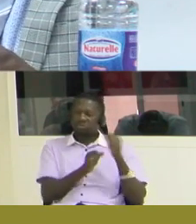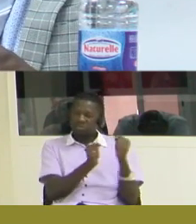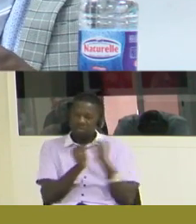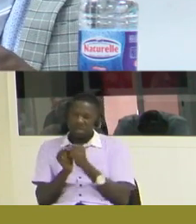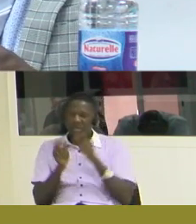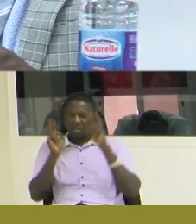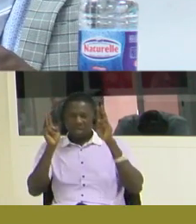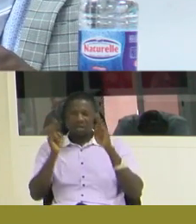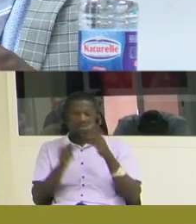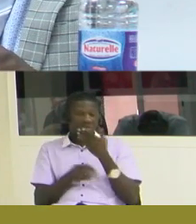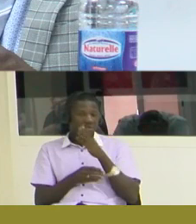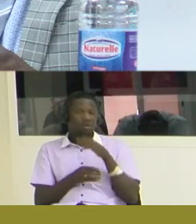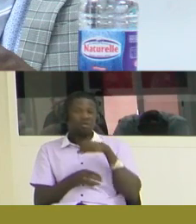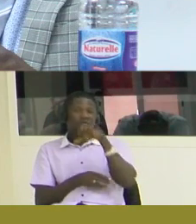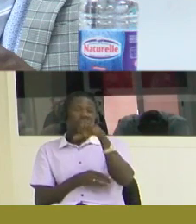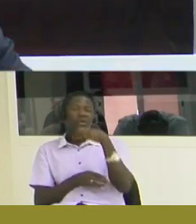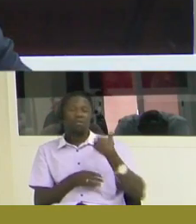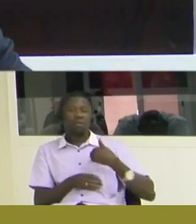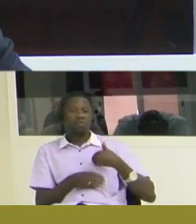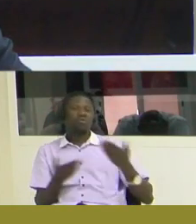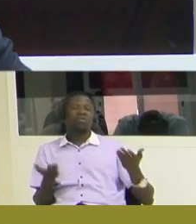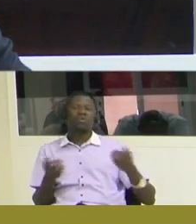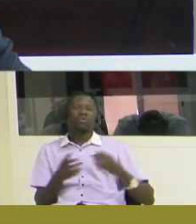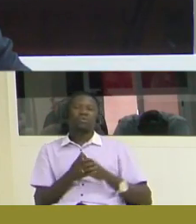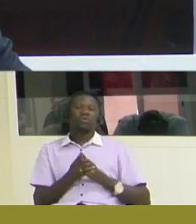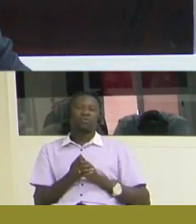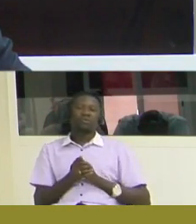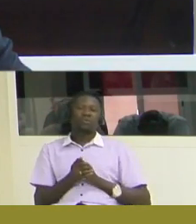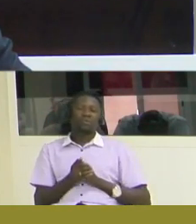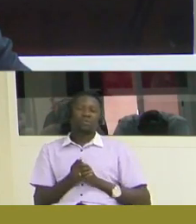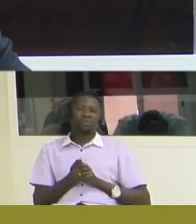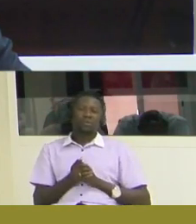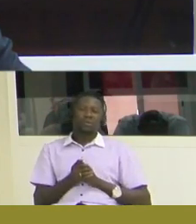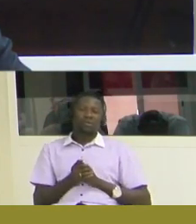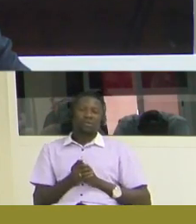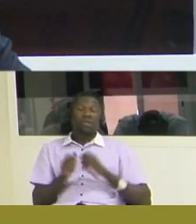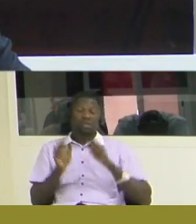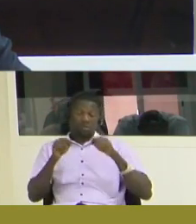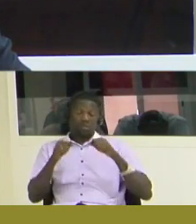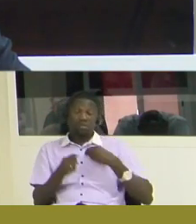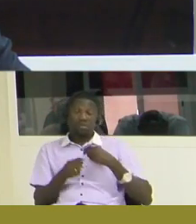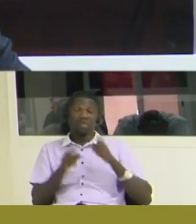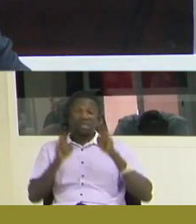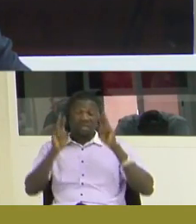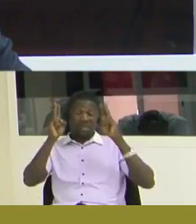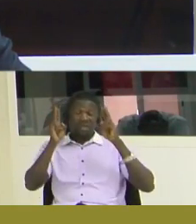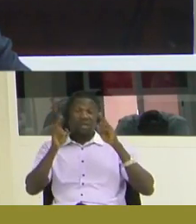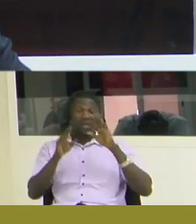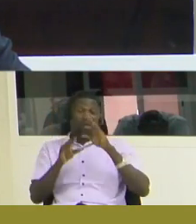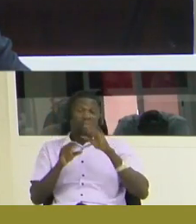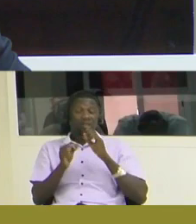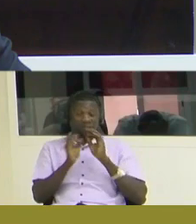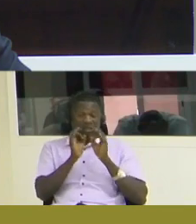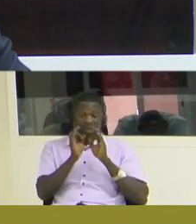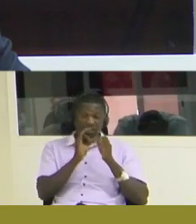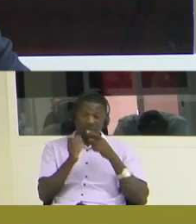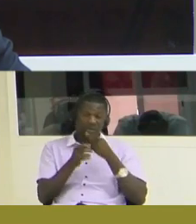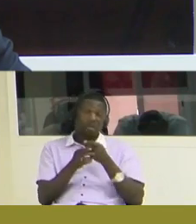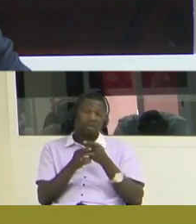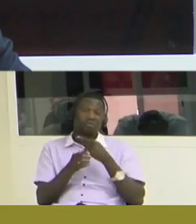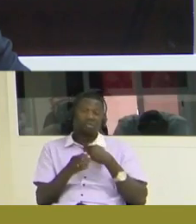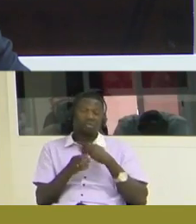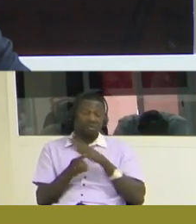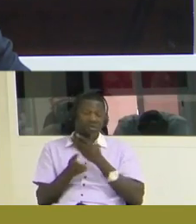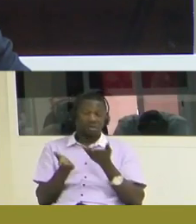it could have been a figment of Jaime's imagination and that he was playing at and trying to drum up however